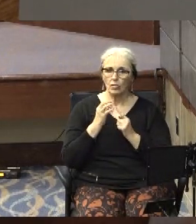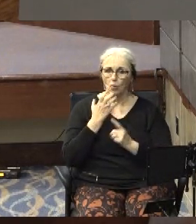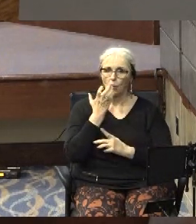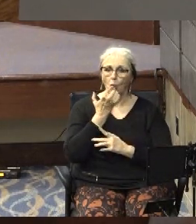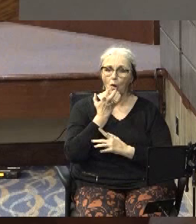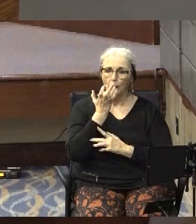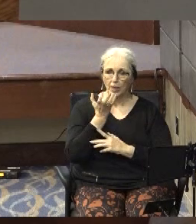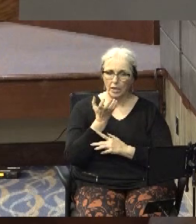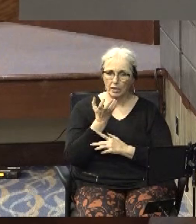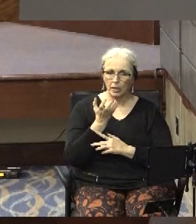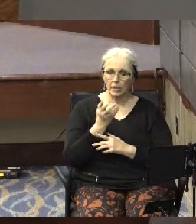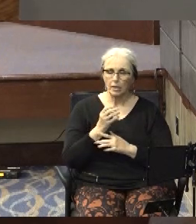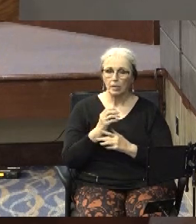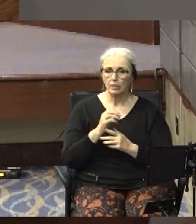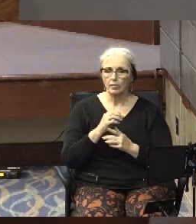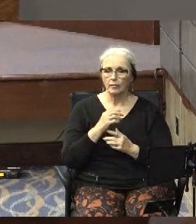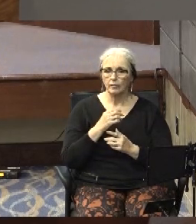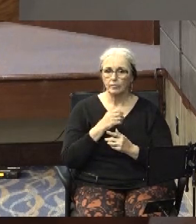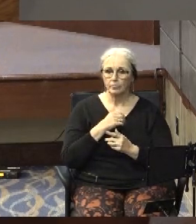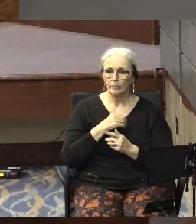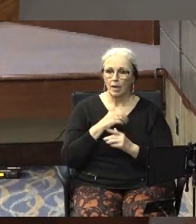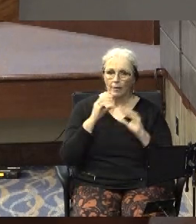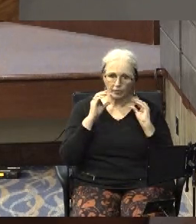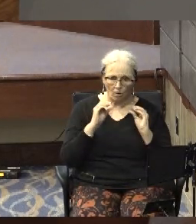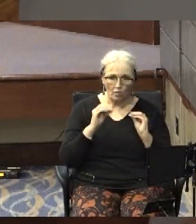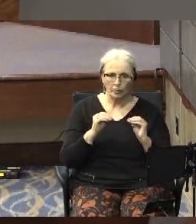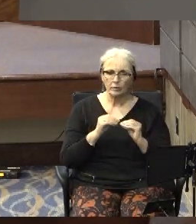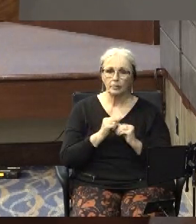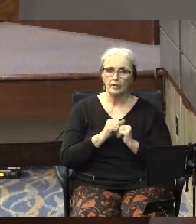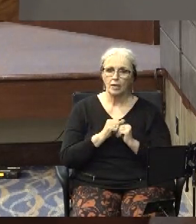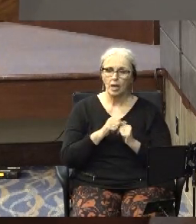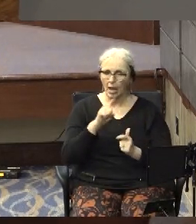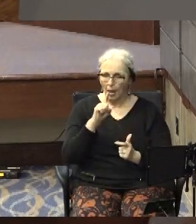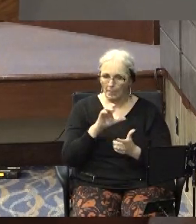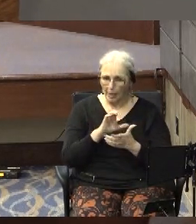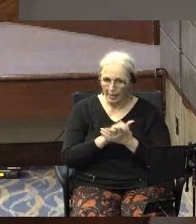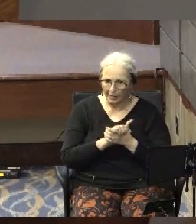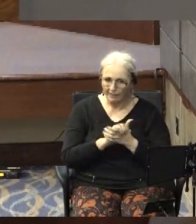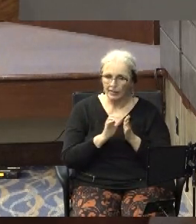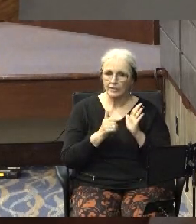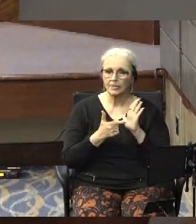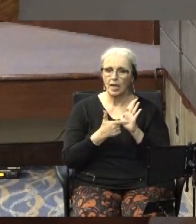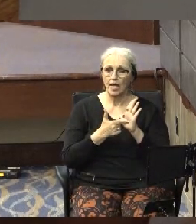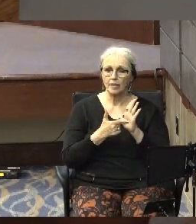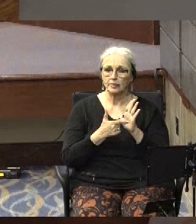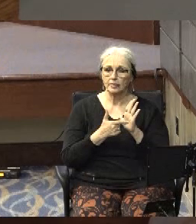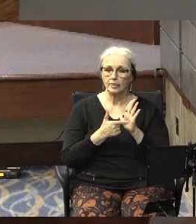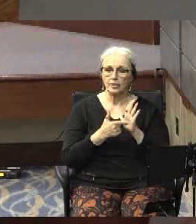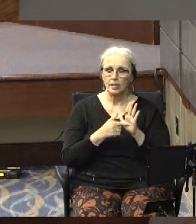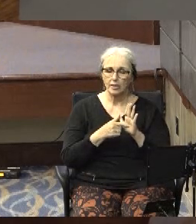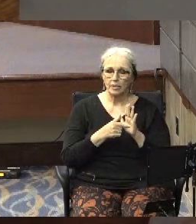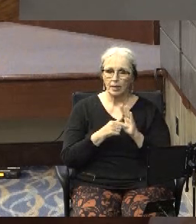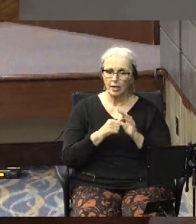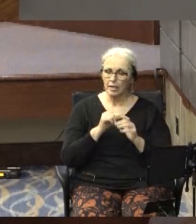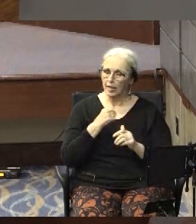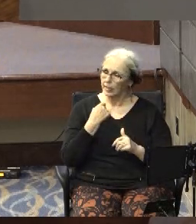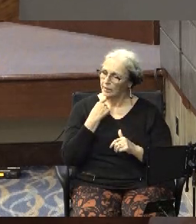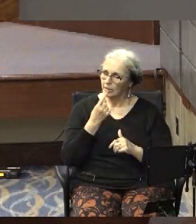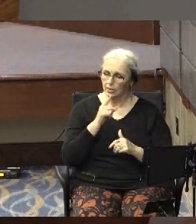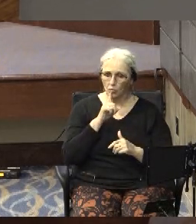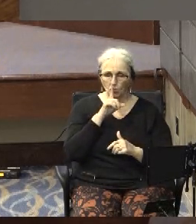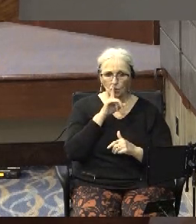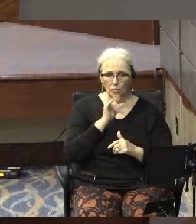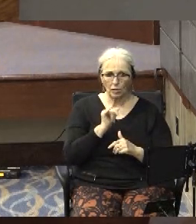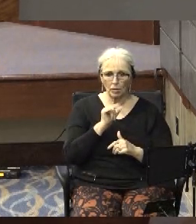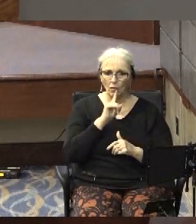know the science, I taught the science, I believe the science, and I can assure you that we really are in